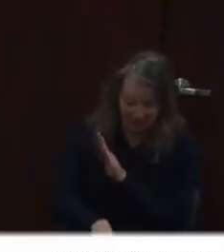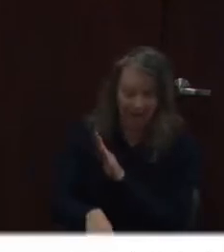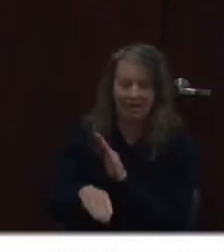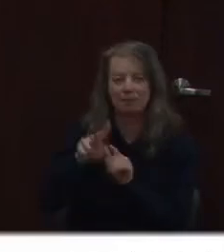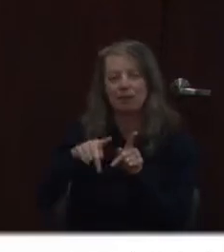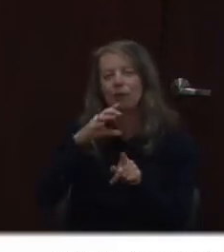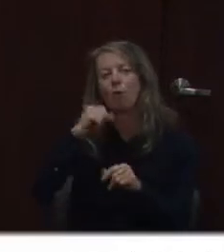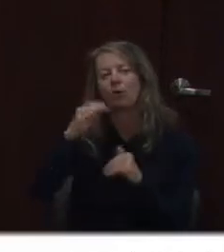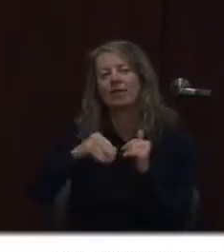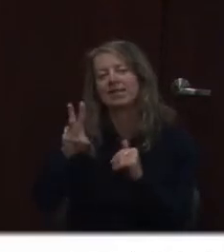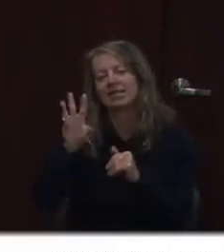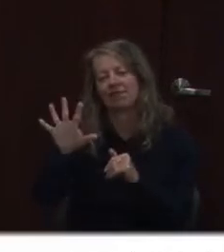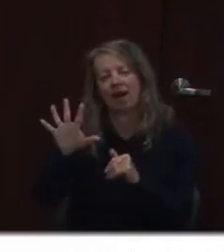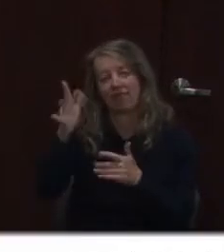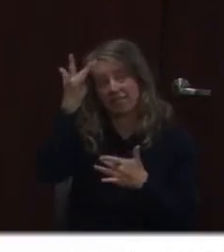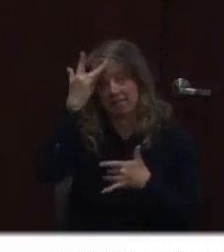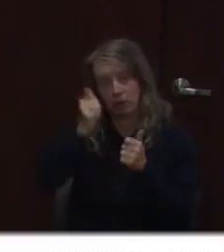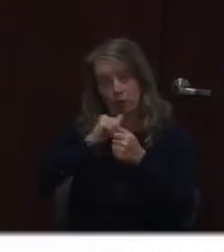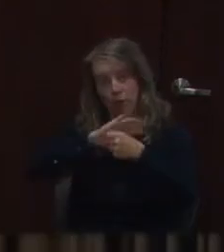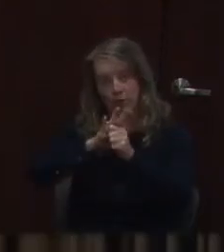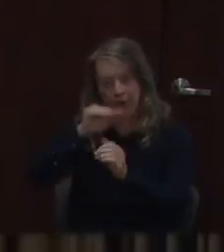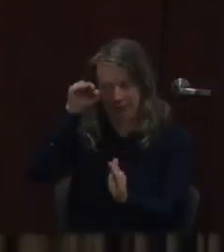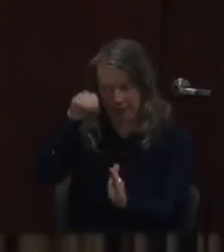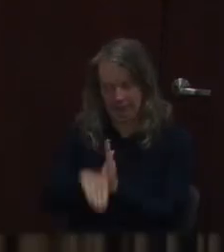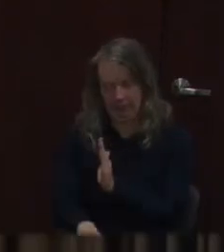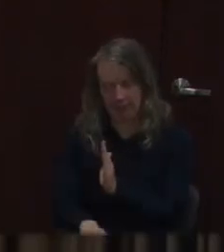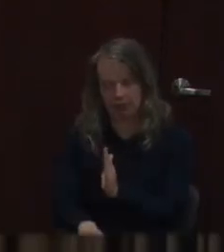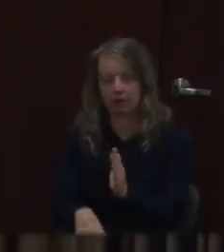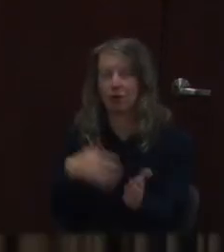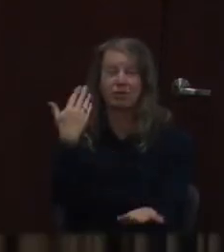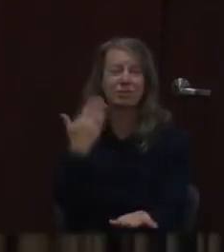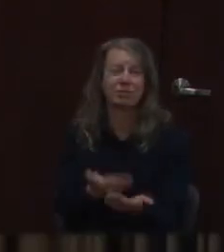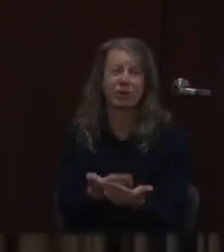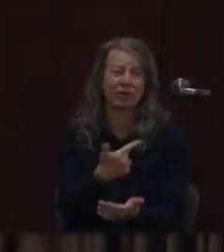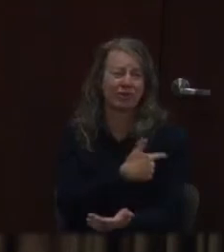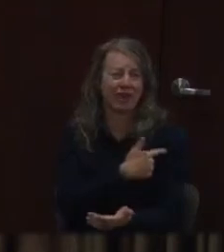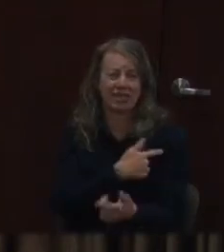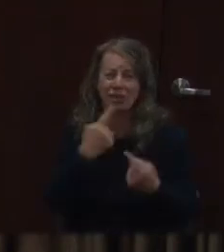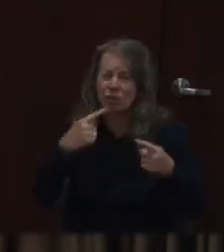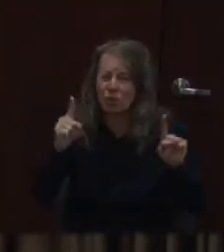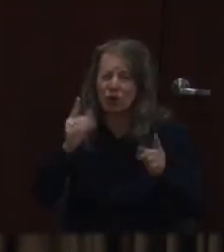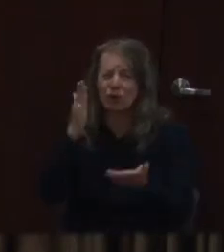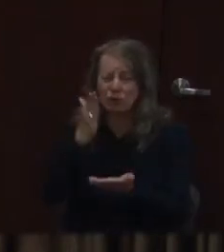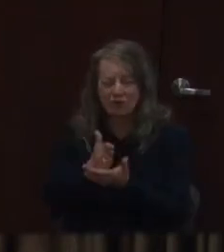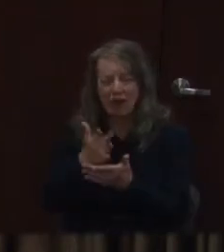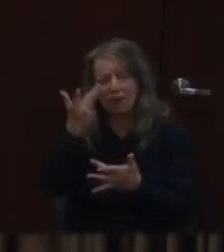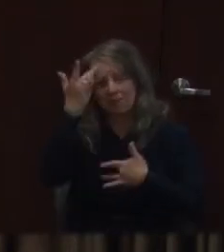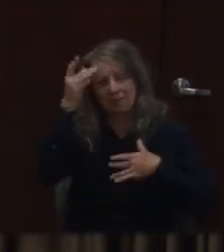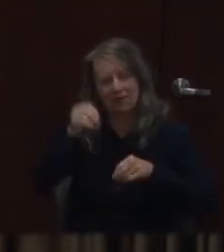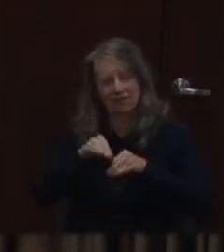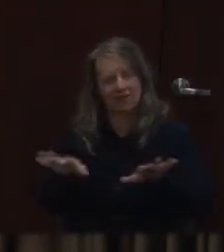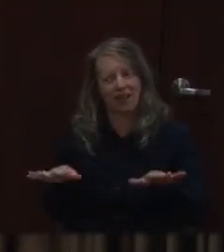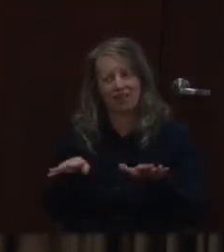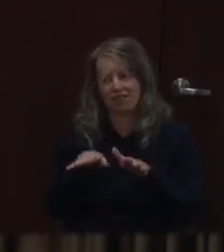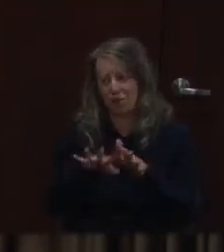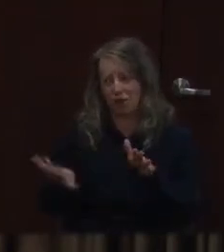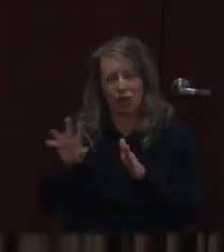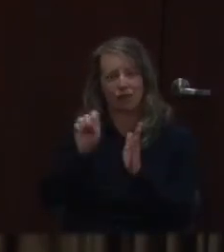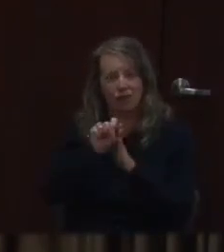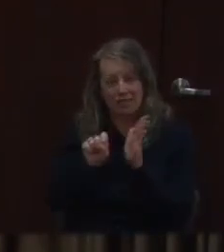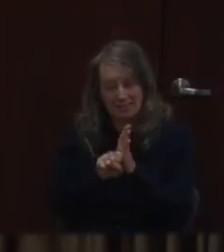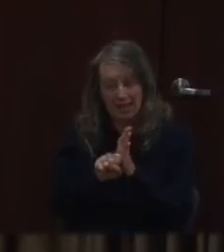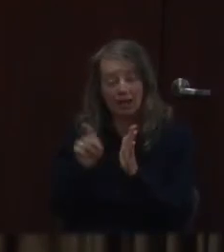group. And so proof that vaccines work in stopping the spread. Statewide, we are seeing spread in our